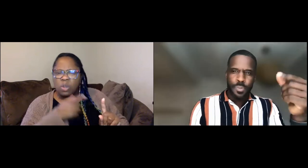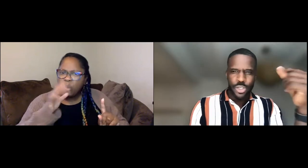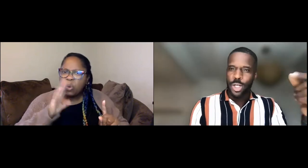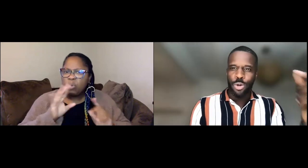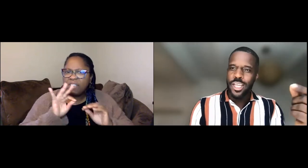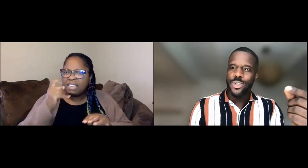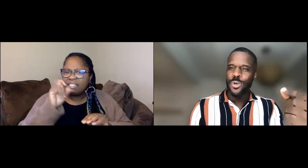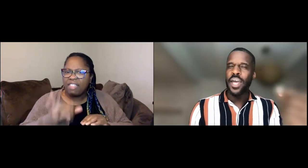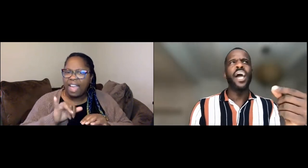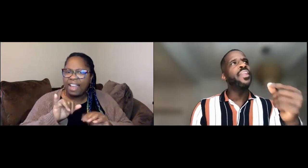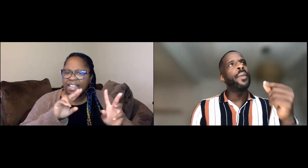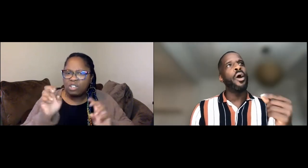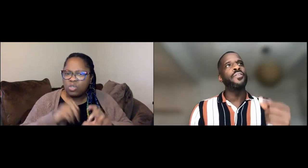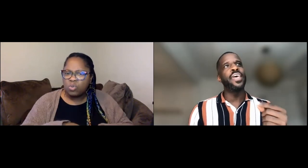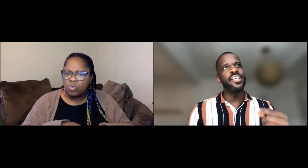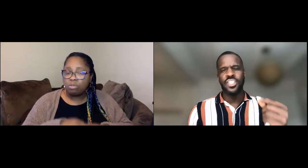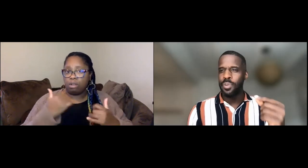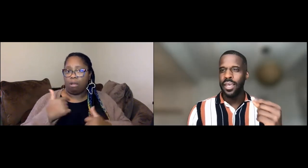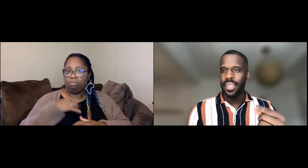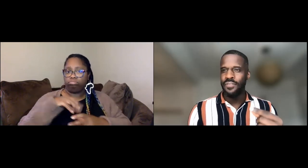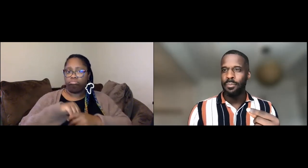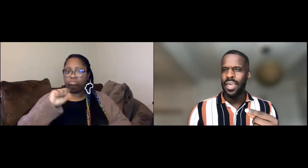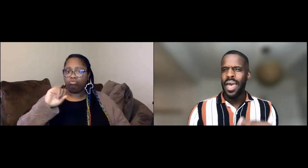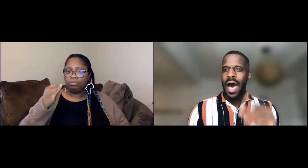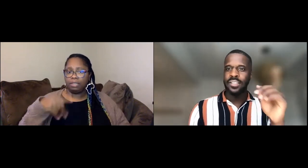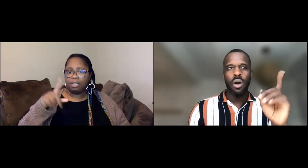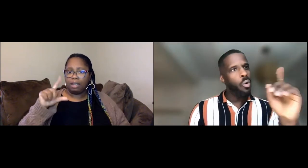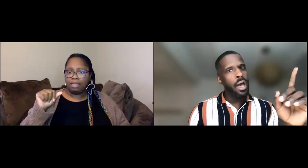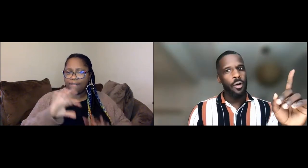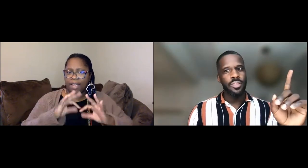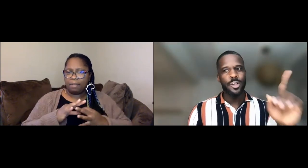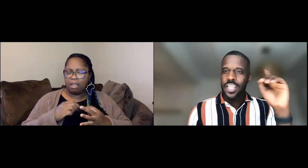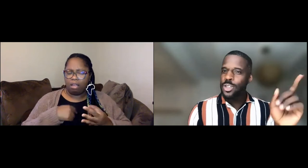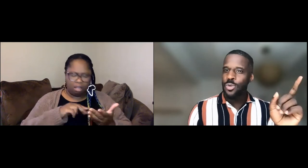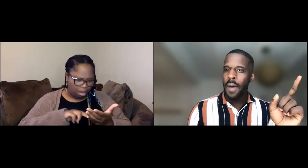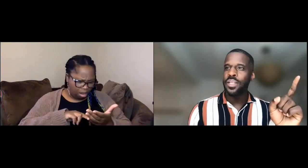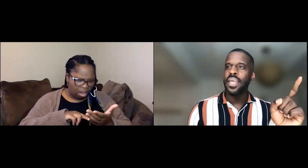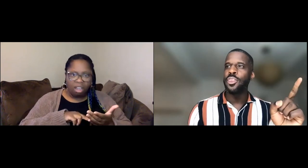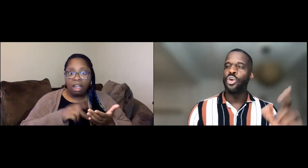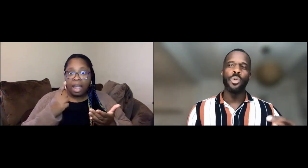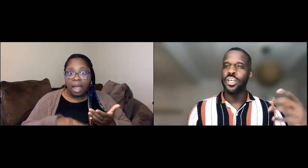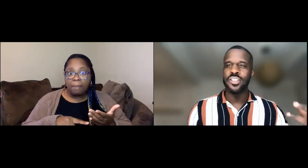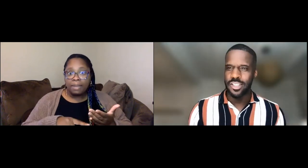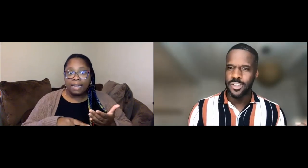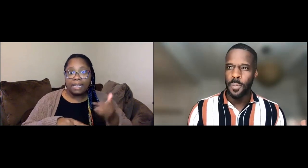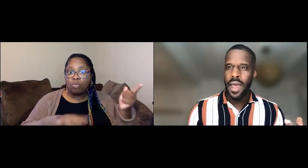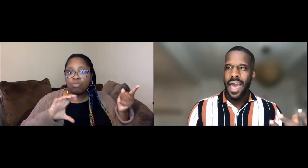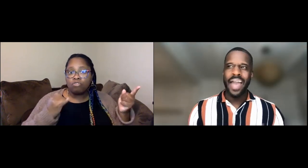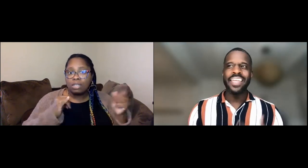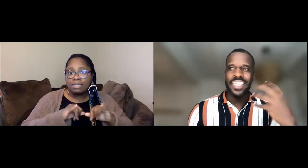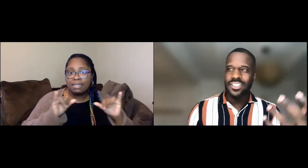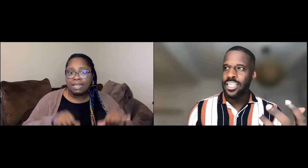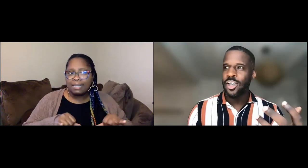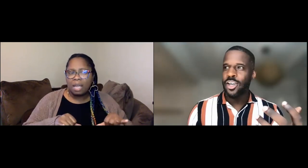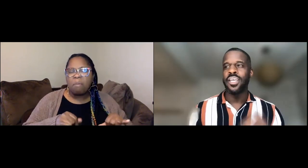about this particular issue? And now that I'm a part of the SJPLA family, I can say, oh, wow, there's an issue happening in the criminal justice system. I